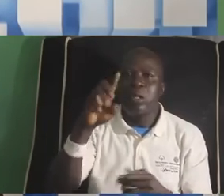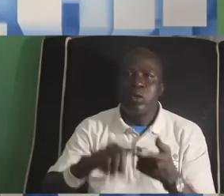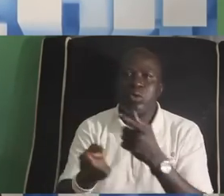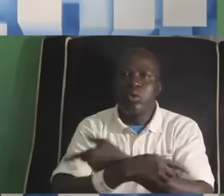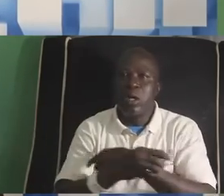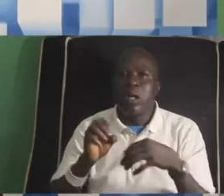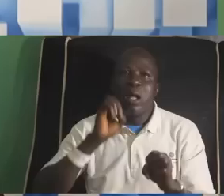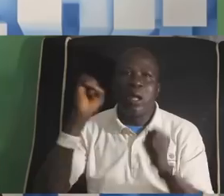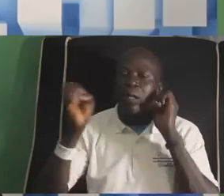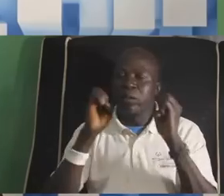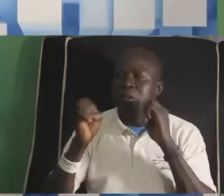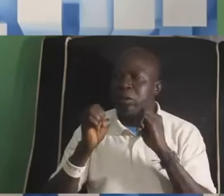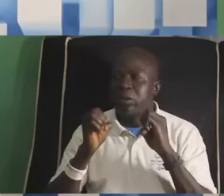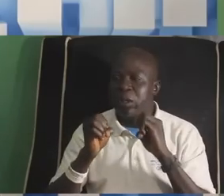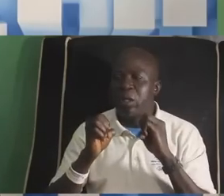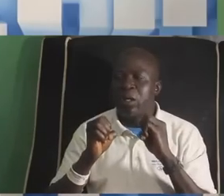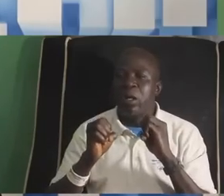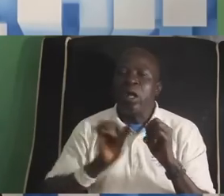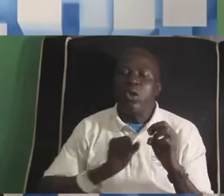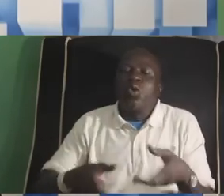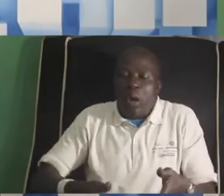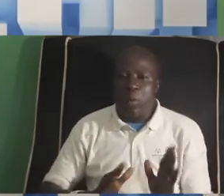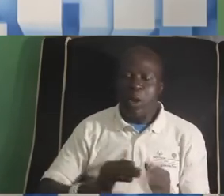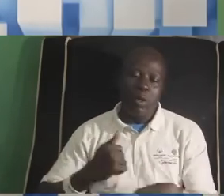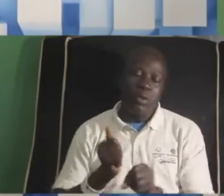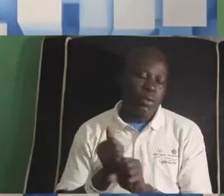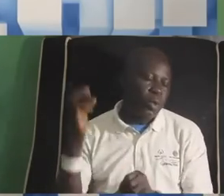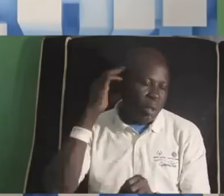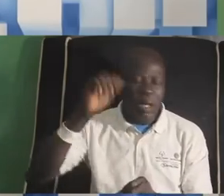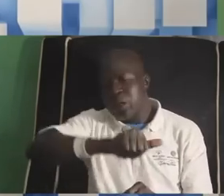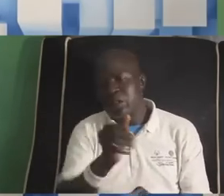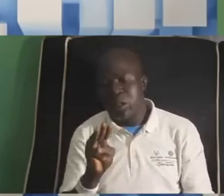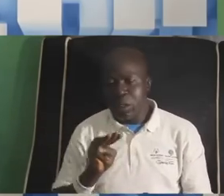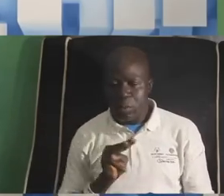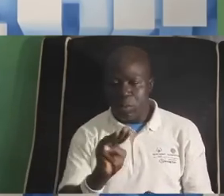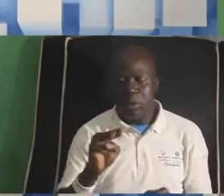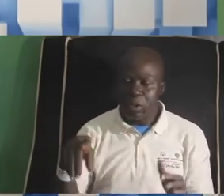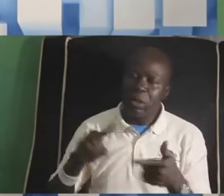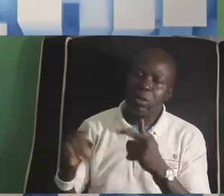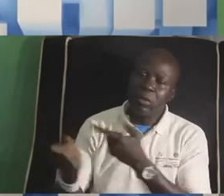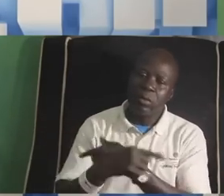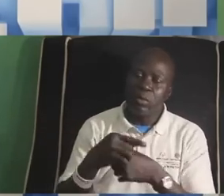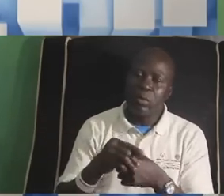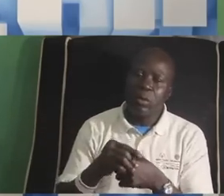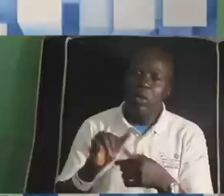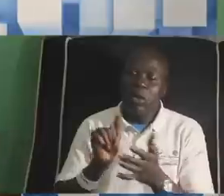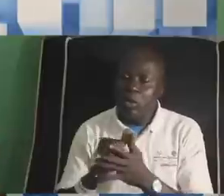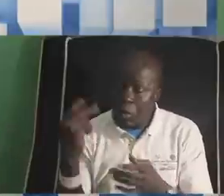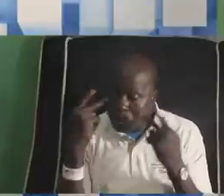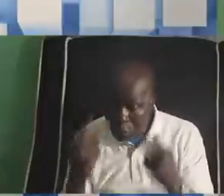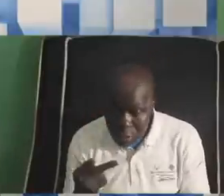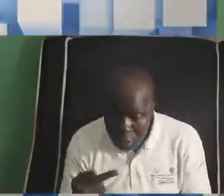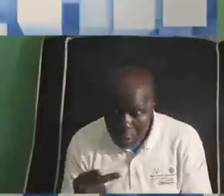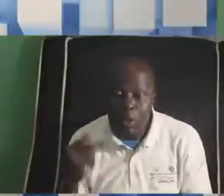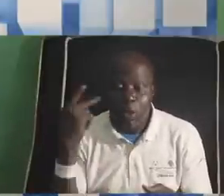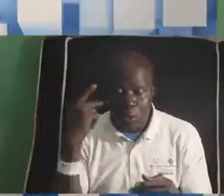Today. Engineer. O tun ja gbọ ti manager ina. You make us to hear his manager's testimony. To o soju ekoro. And